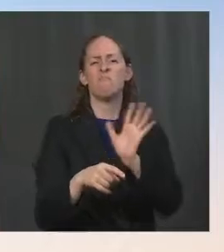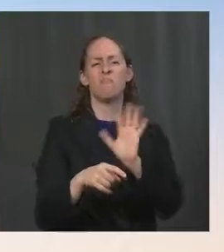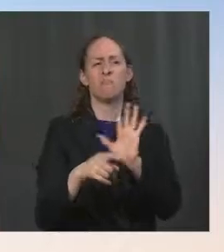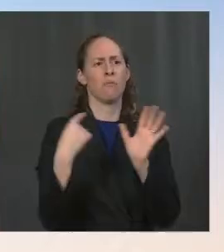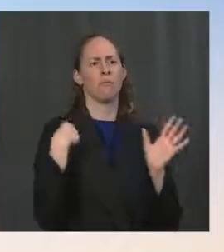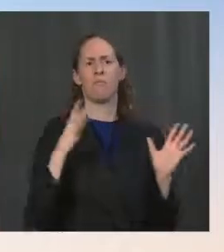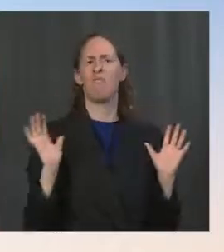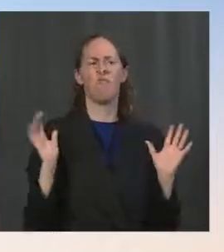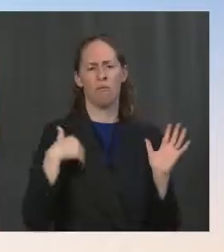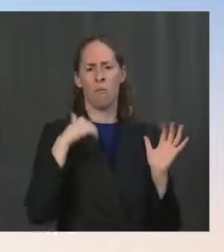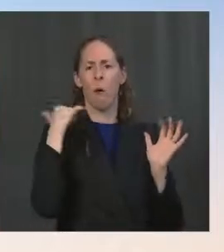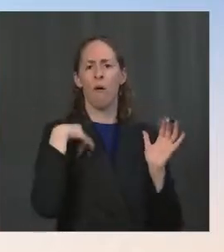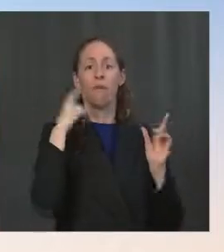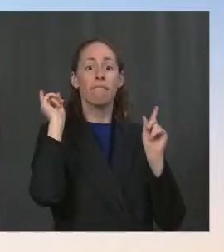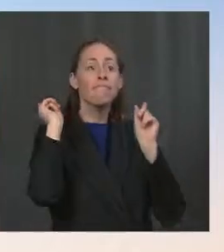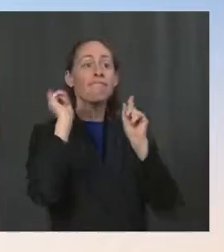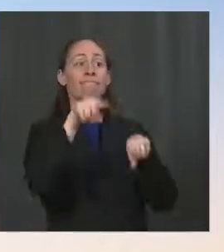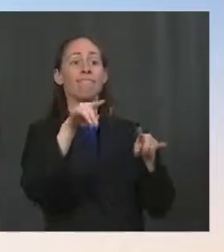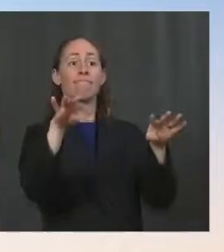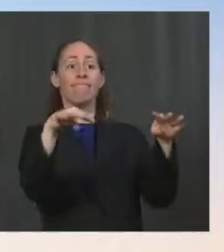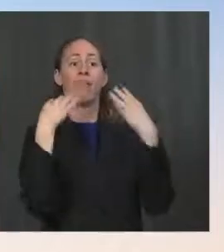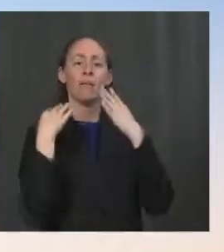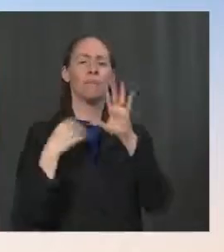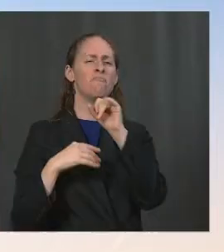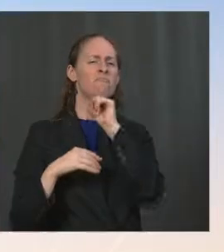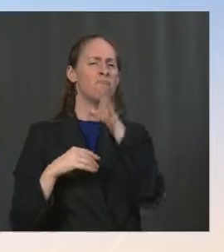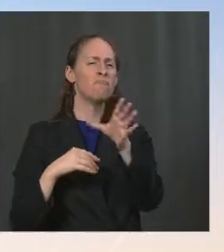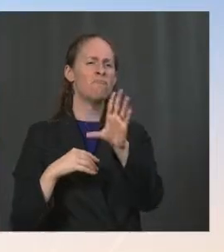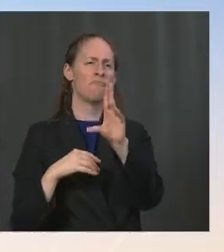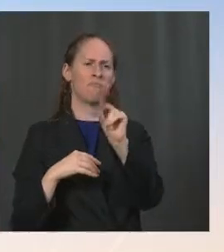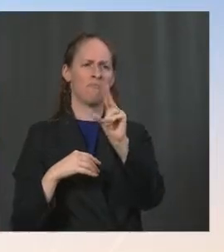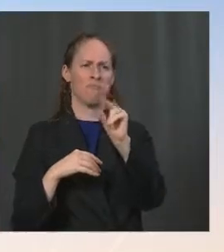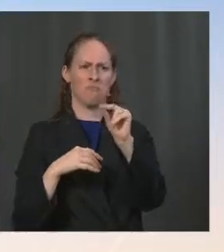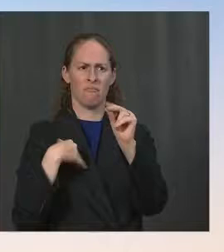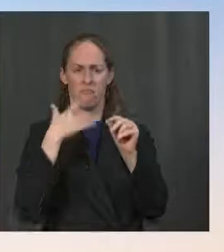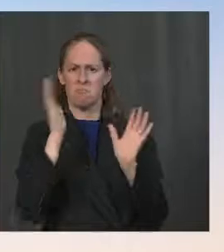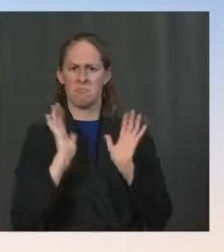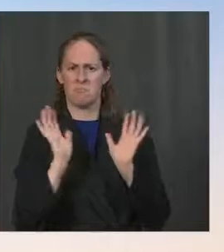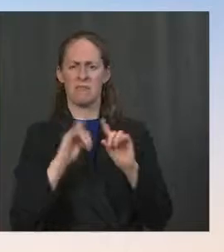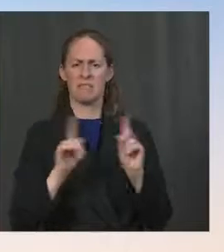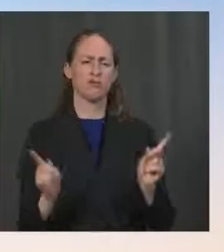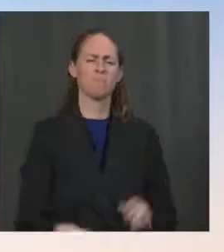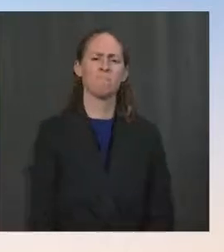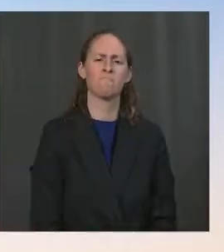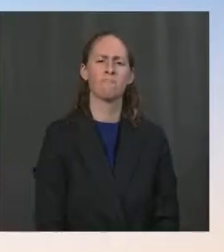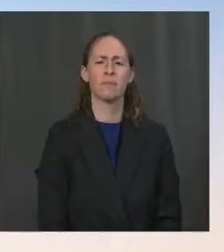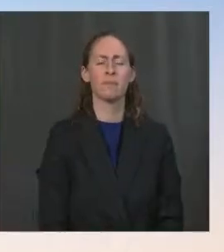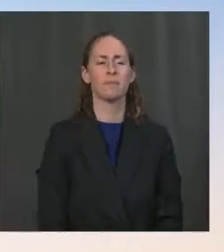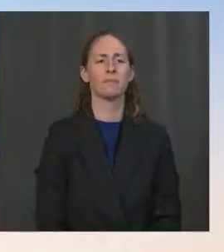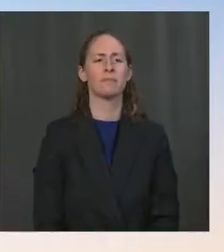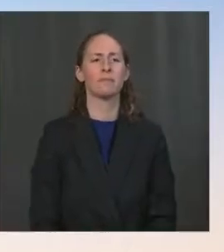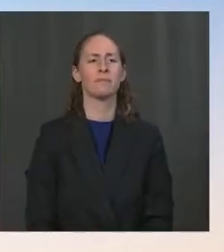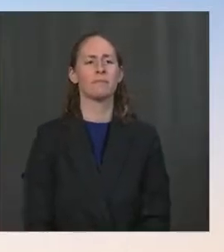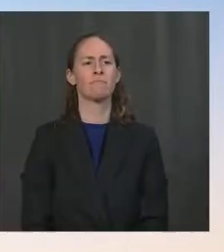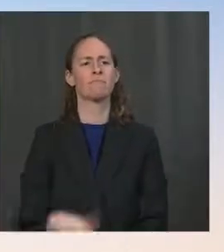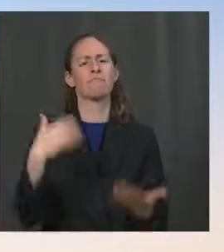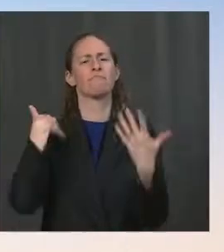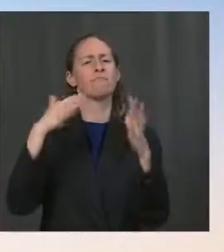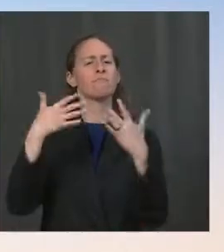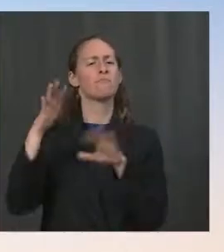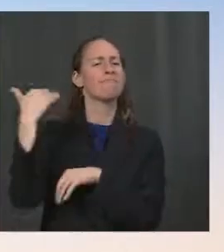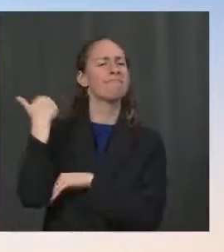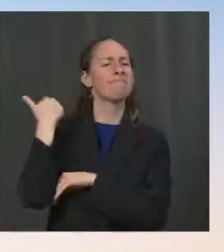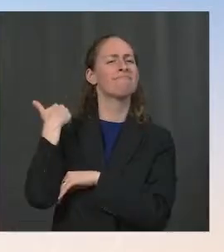from relief and restoration efforts. I'd also note, as I said, at the beginning of this briefing, the president also spoke